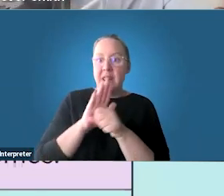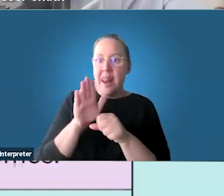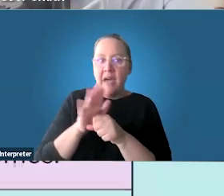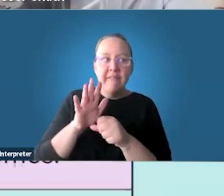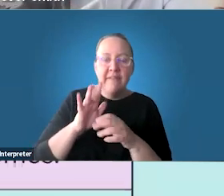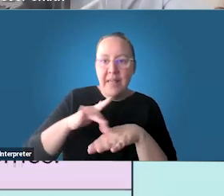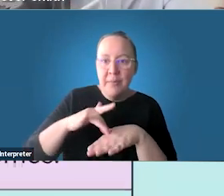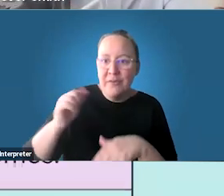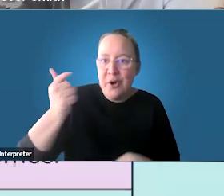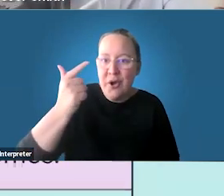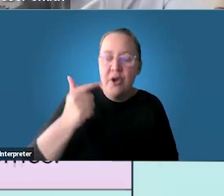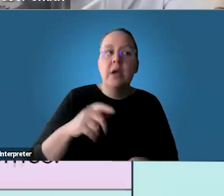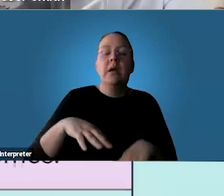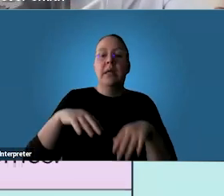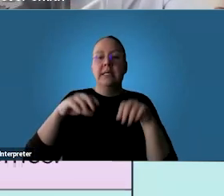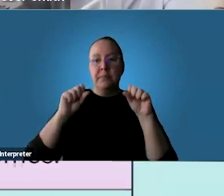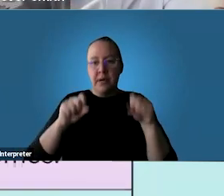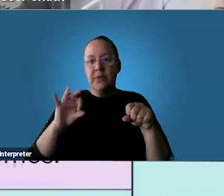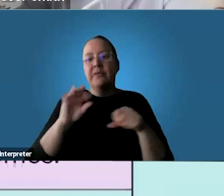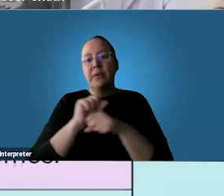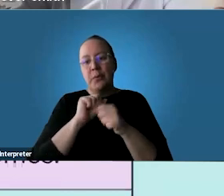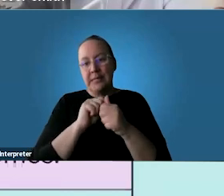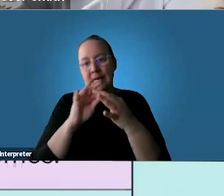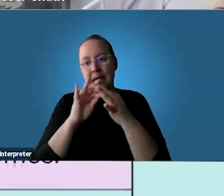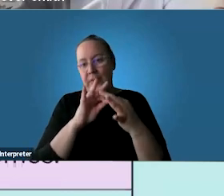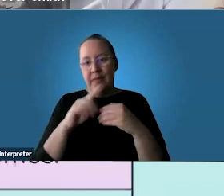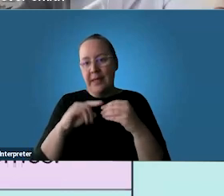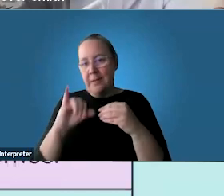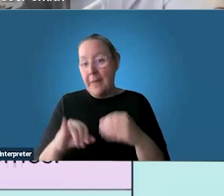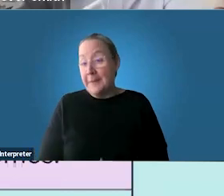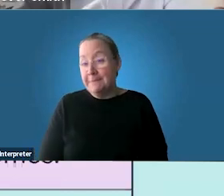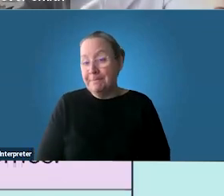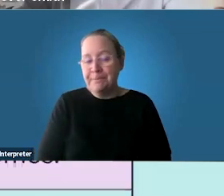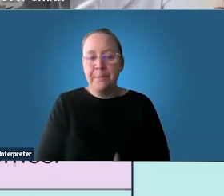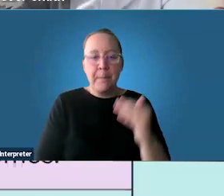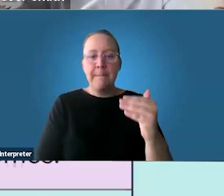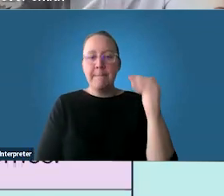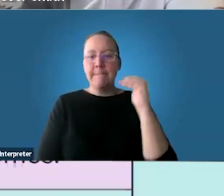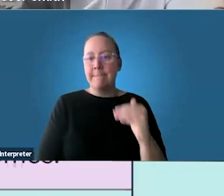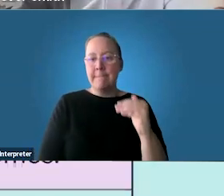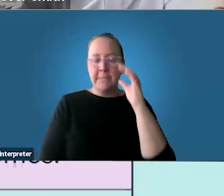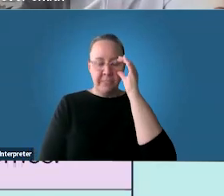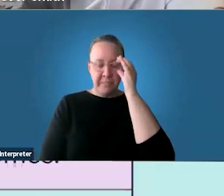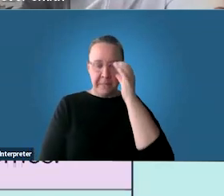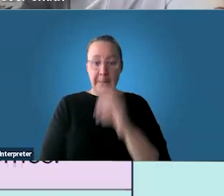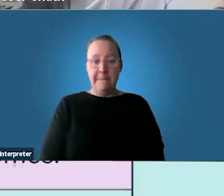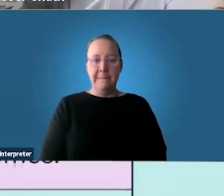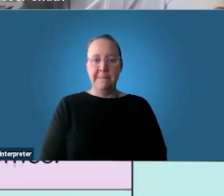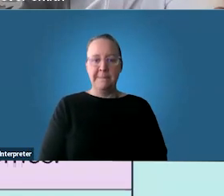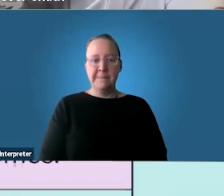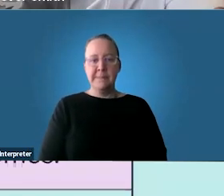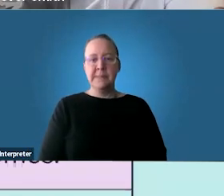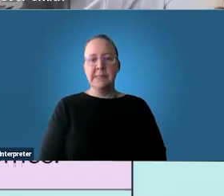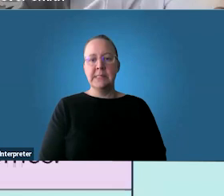what's possible when we work together and think about distribution. The all one race mindset, which